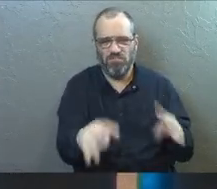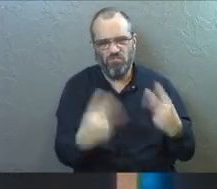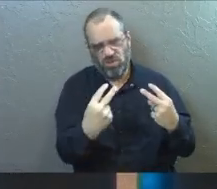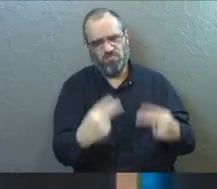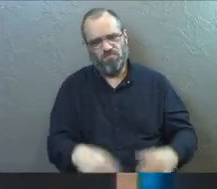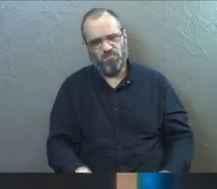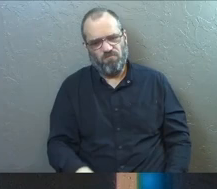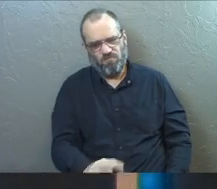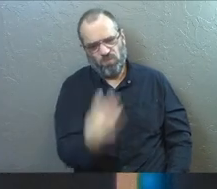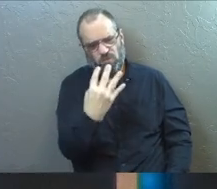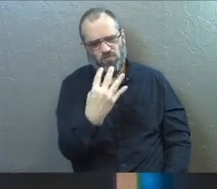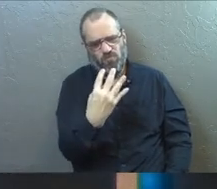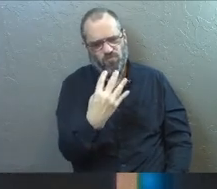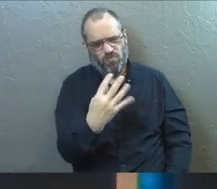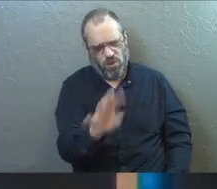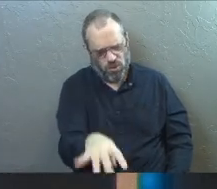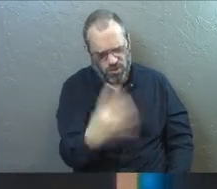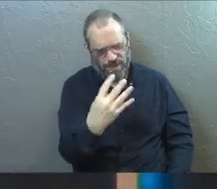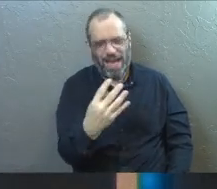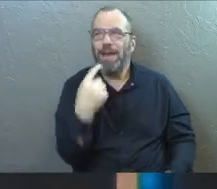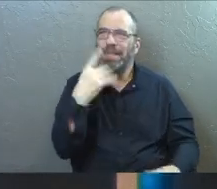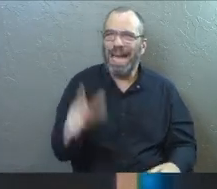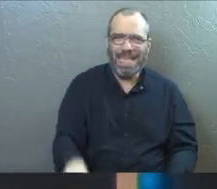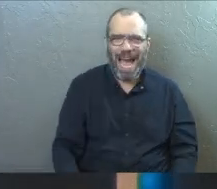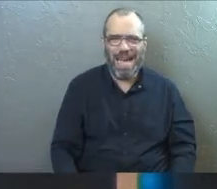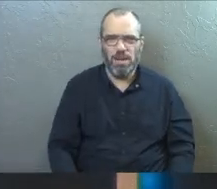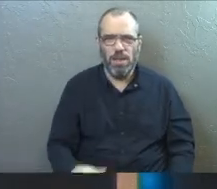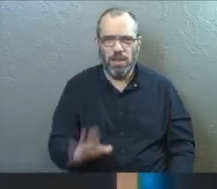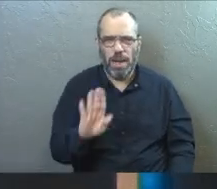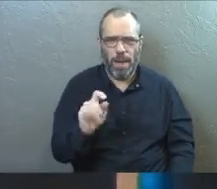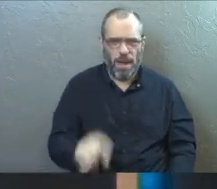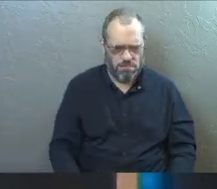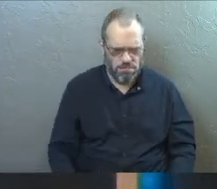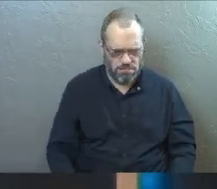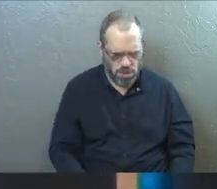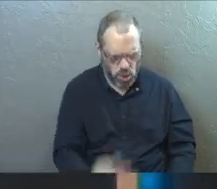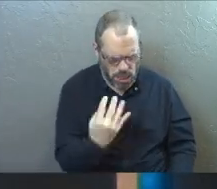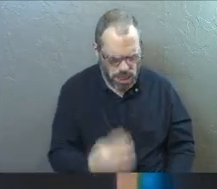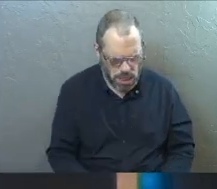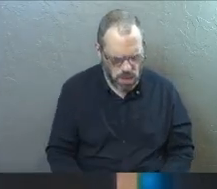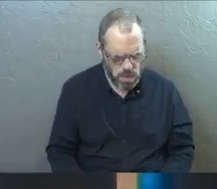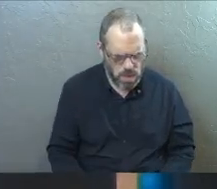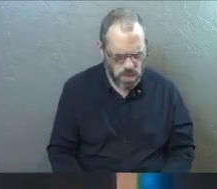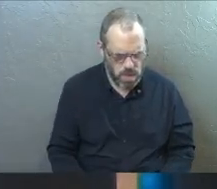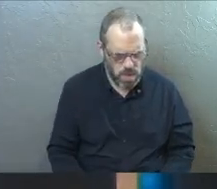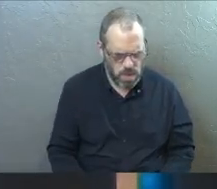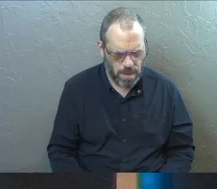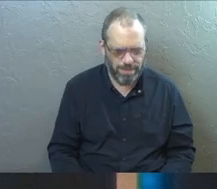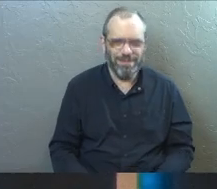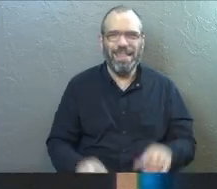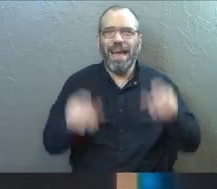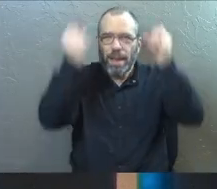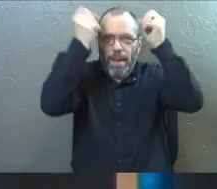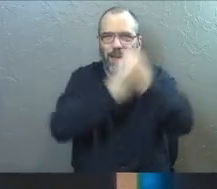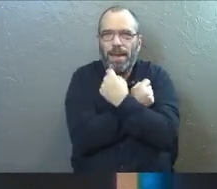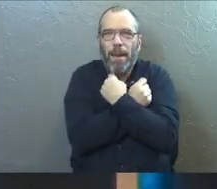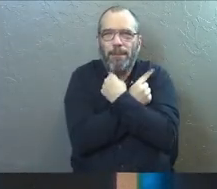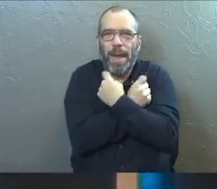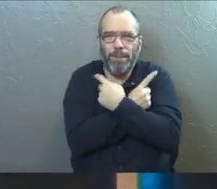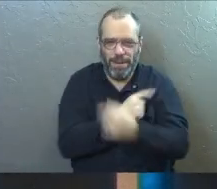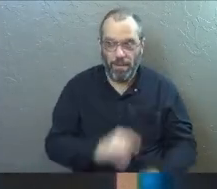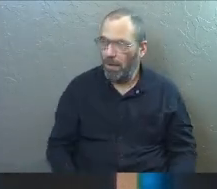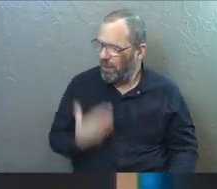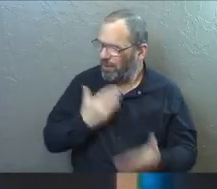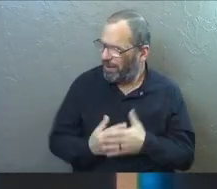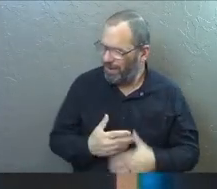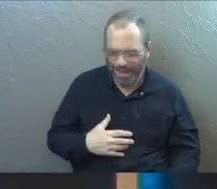intense, you know, Peter. It's just like, I picture him saying it in like a Batman voice, you know, look at us, you know. The lame man looked at them eagerly, expecting, that's